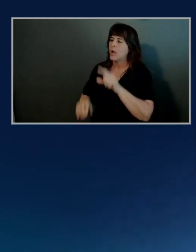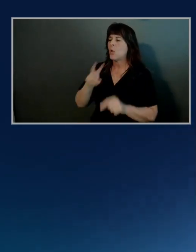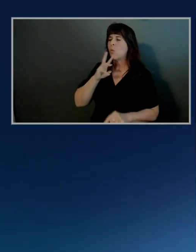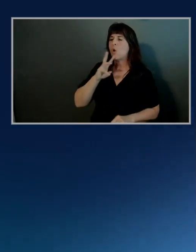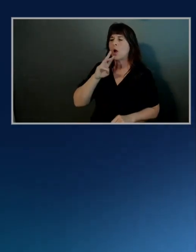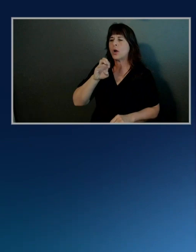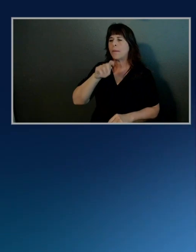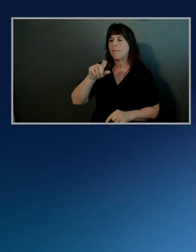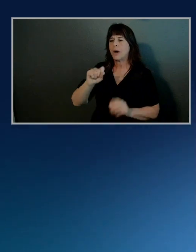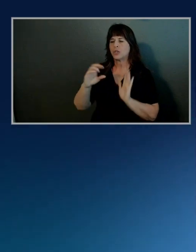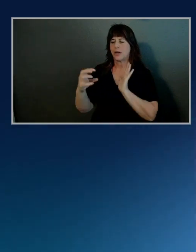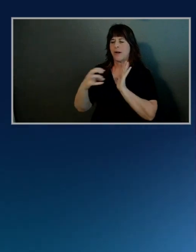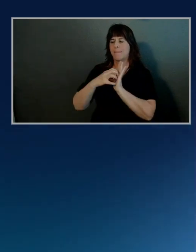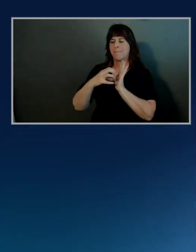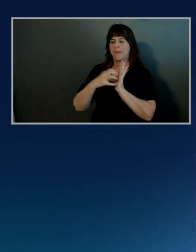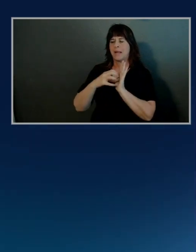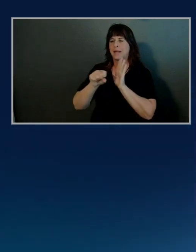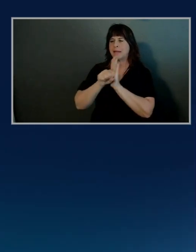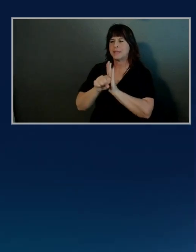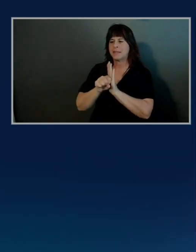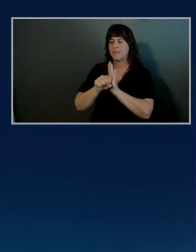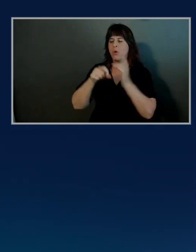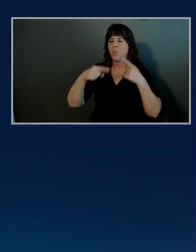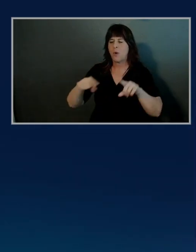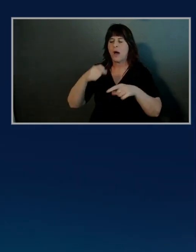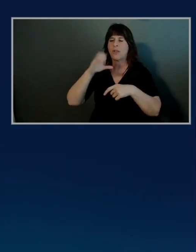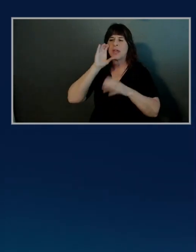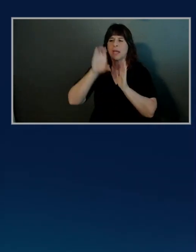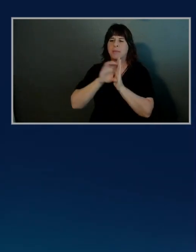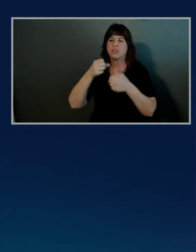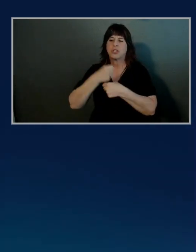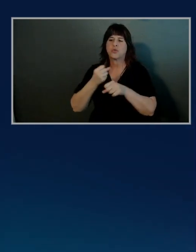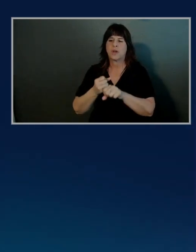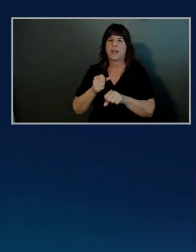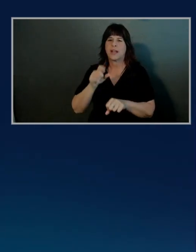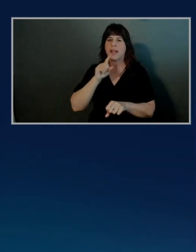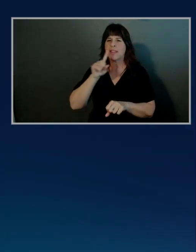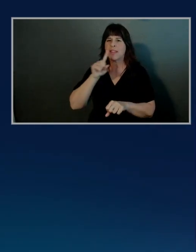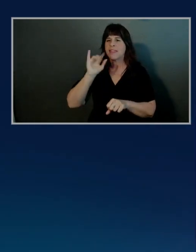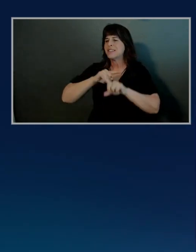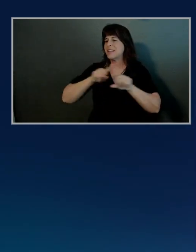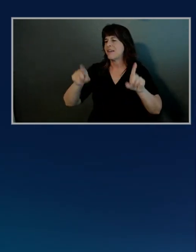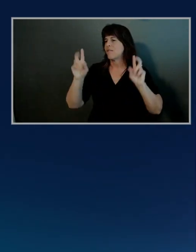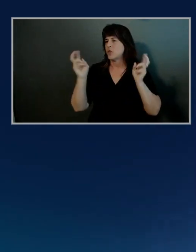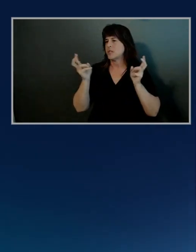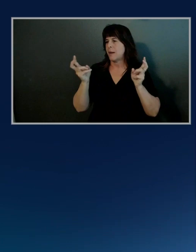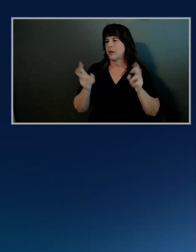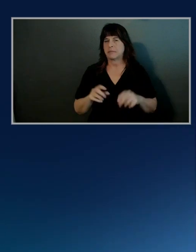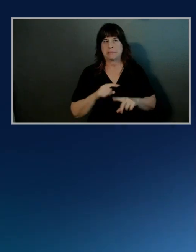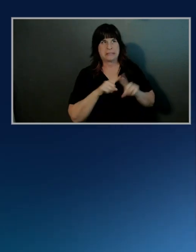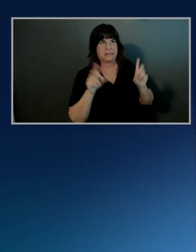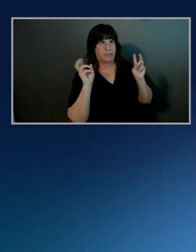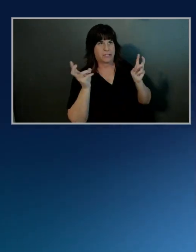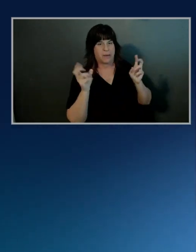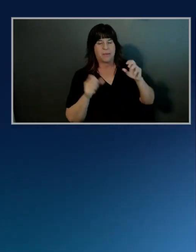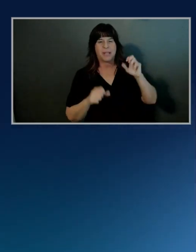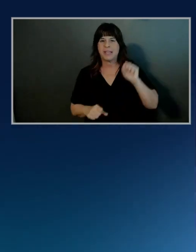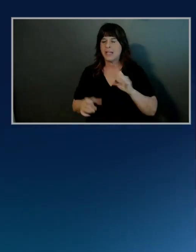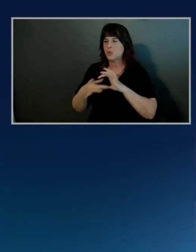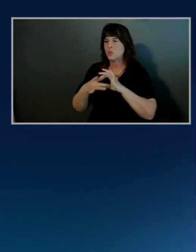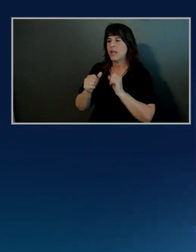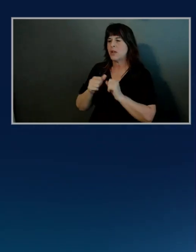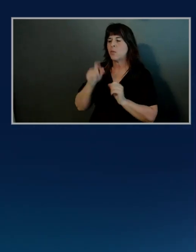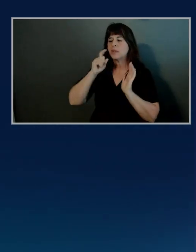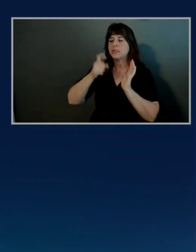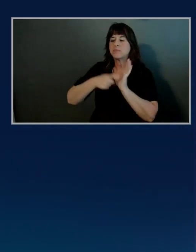embedding a signal as an image is created. That's actually a different topic. That's a different topic, technically, yes. where it's about spotting whether something